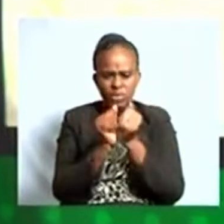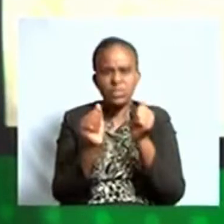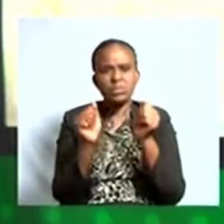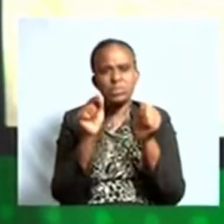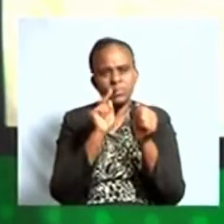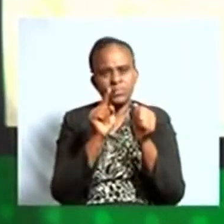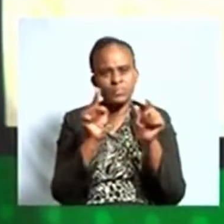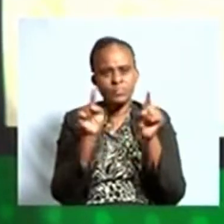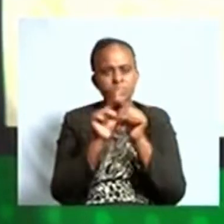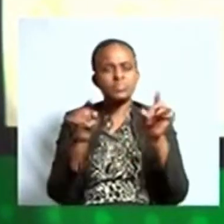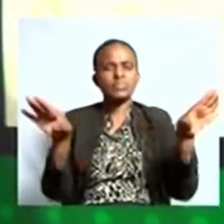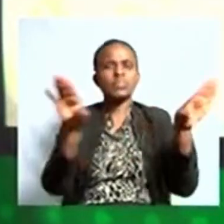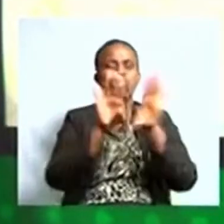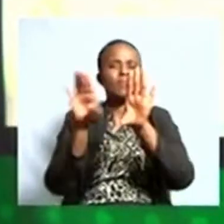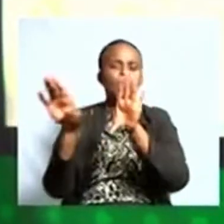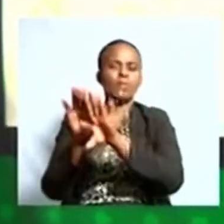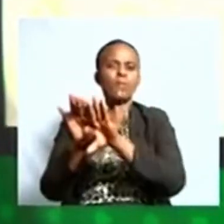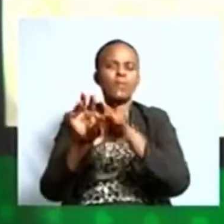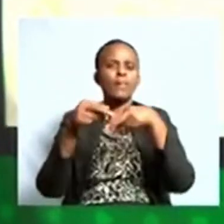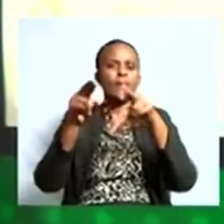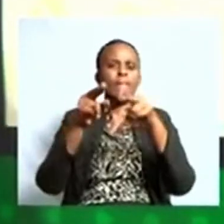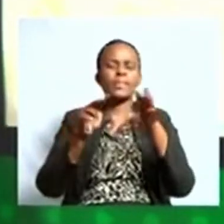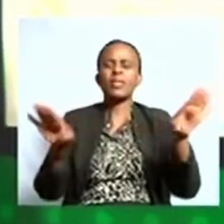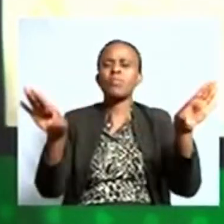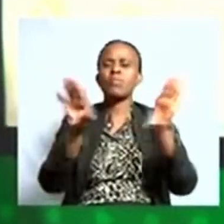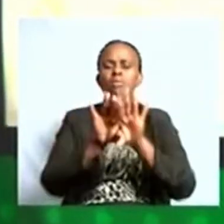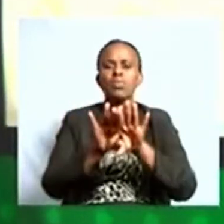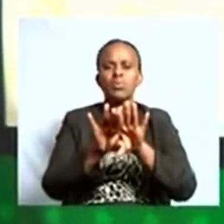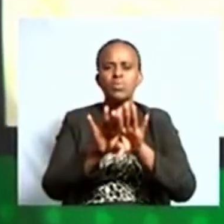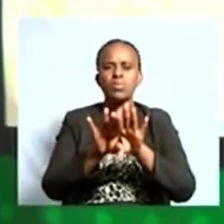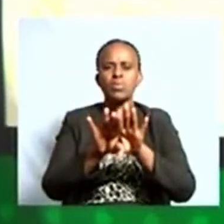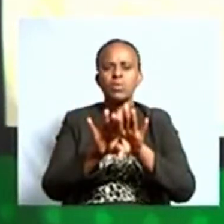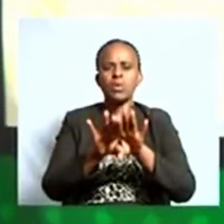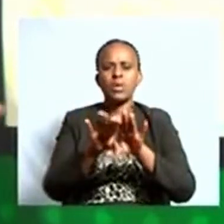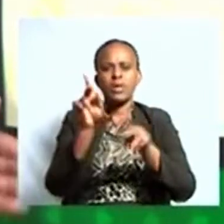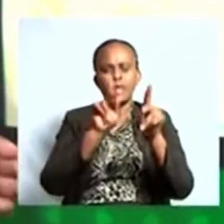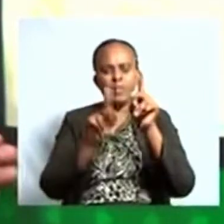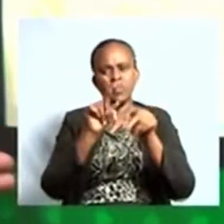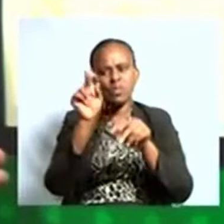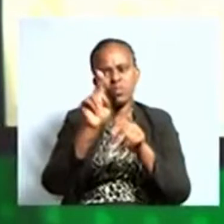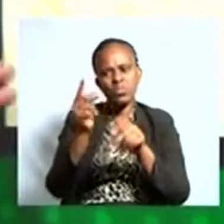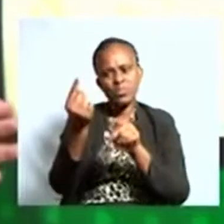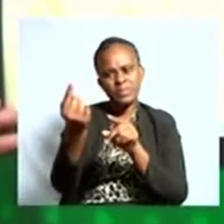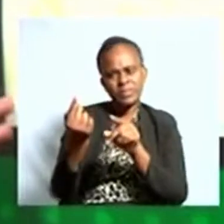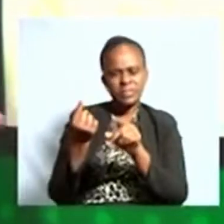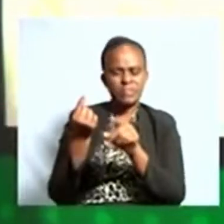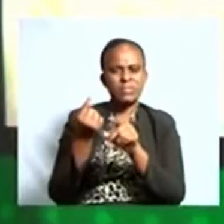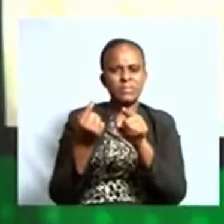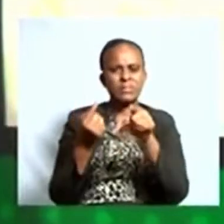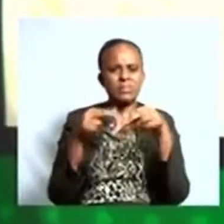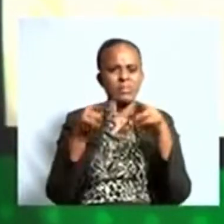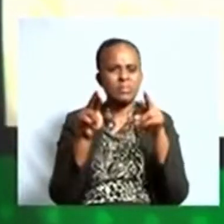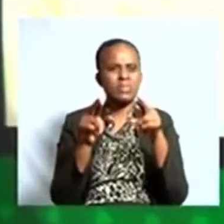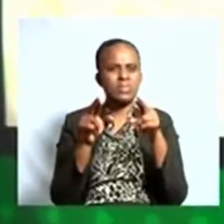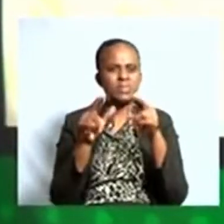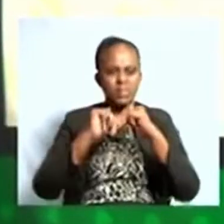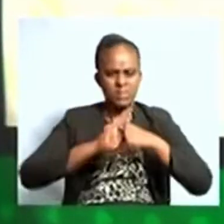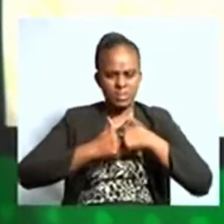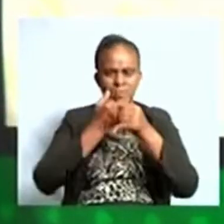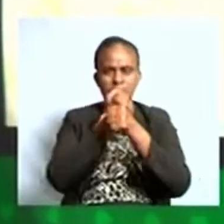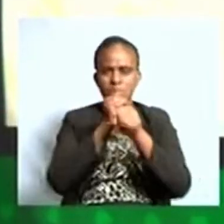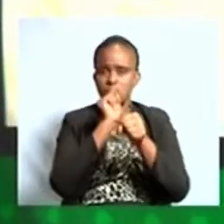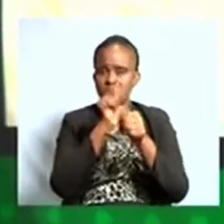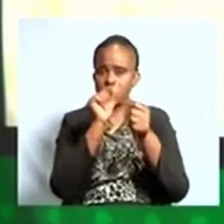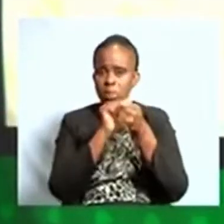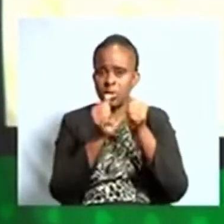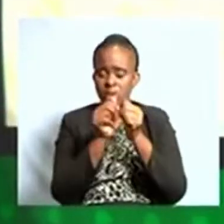they even block that half of that road and compel people to use just one lane of the road. So we are dealing with it, and